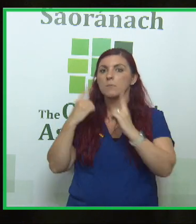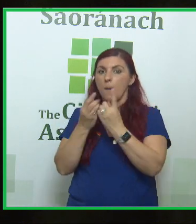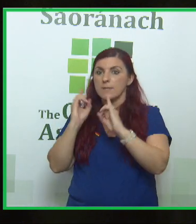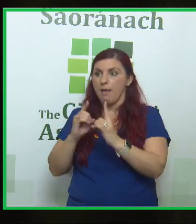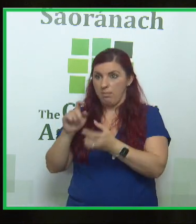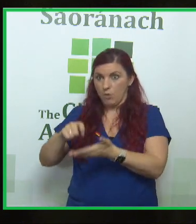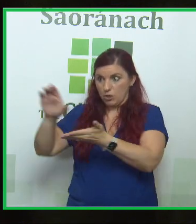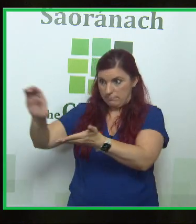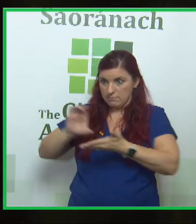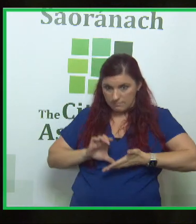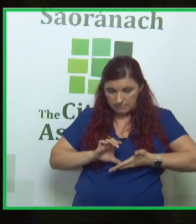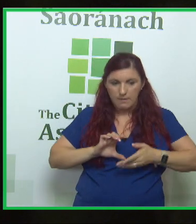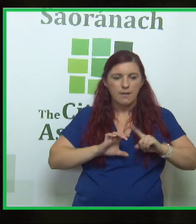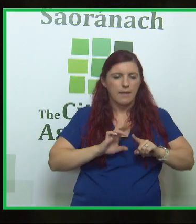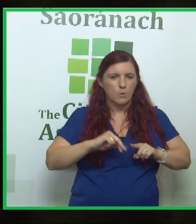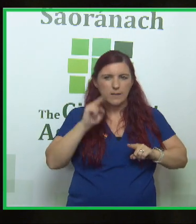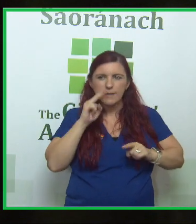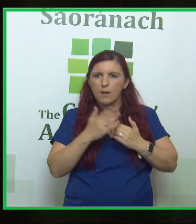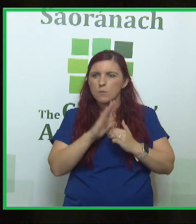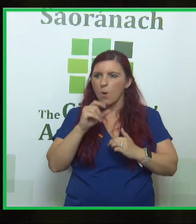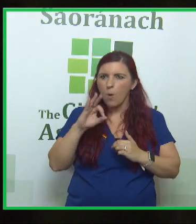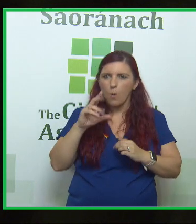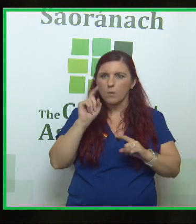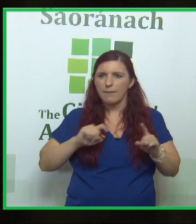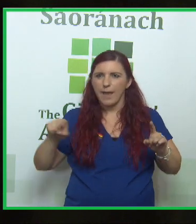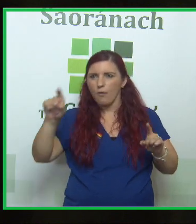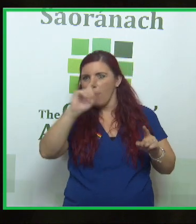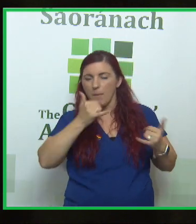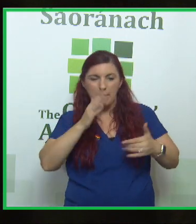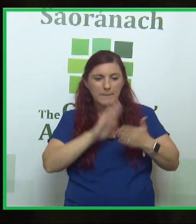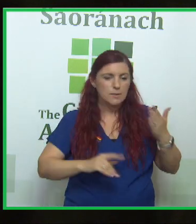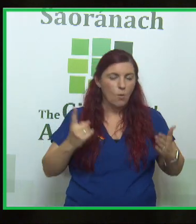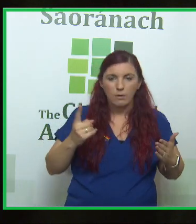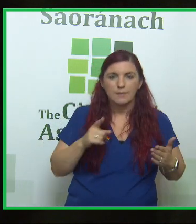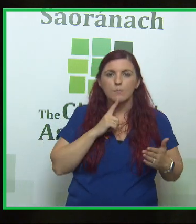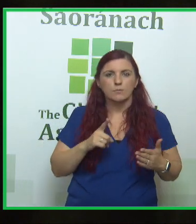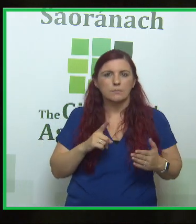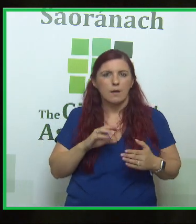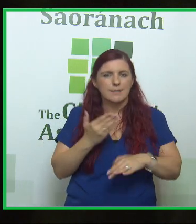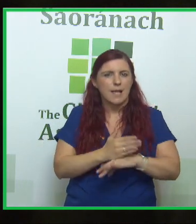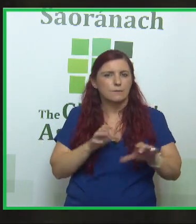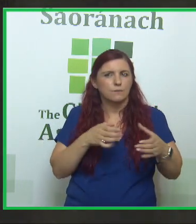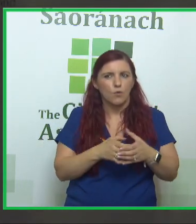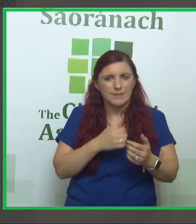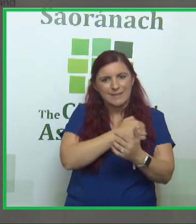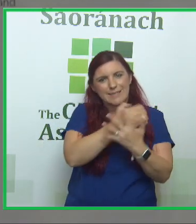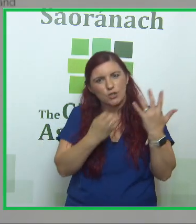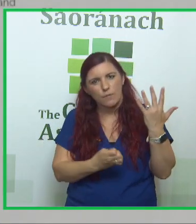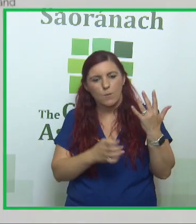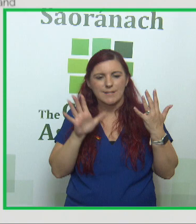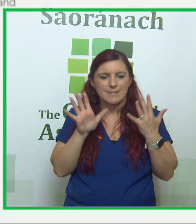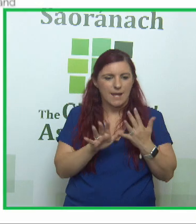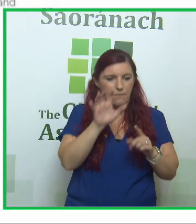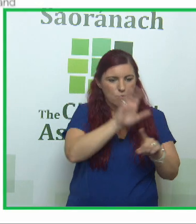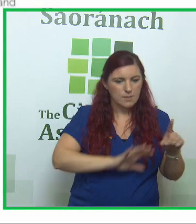And you can see a load of logos up there. I probably got some of them wrong. But at every task force, each of those 10 regional